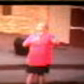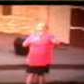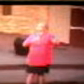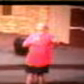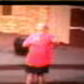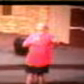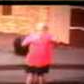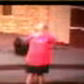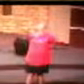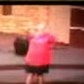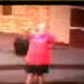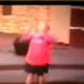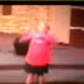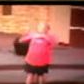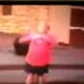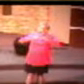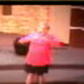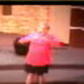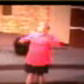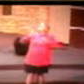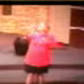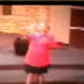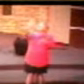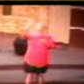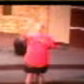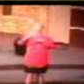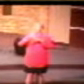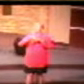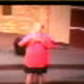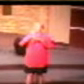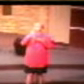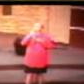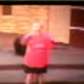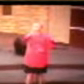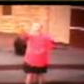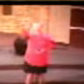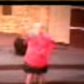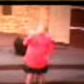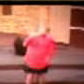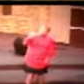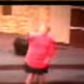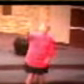to receive your word. Come, Lord Jesus.